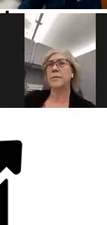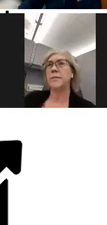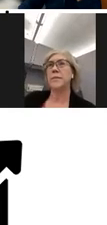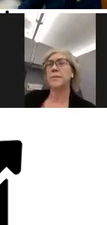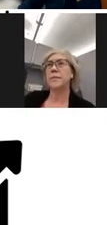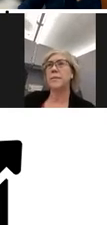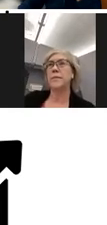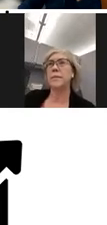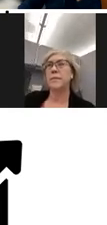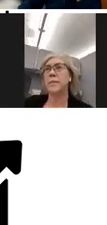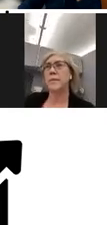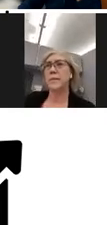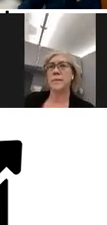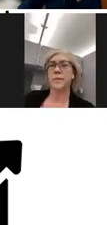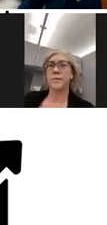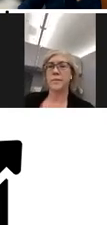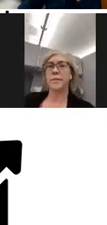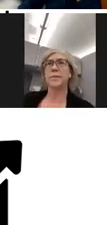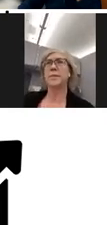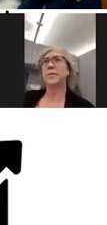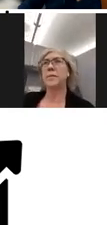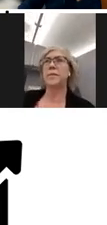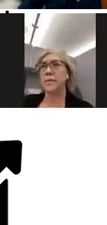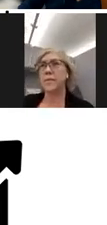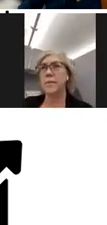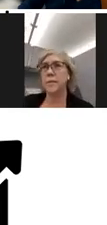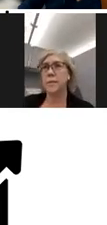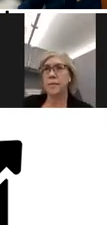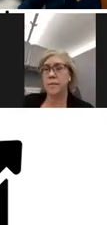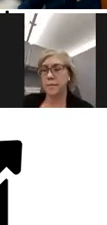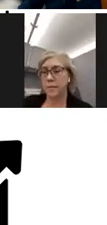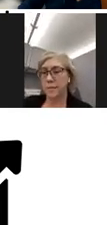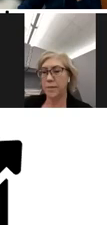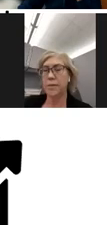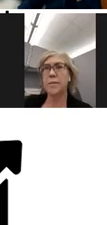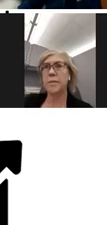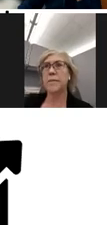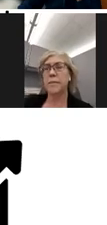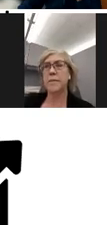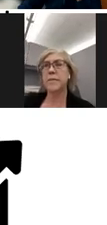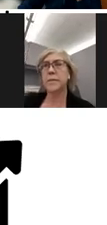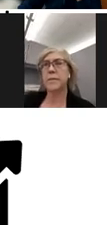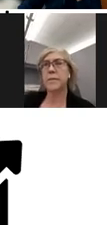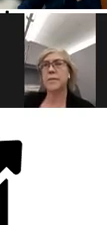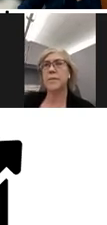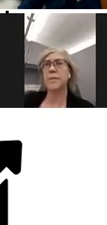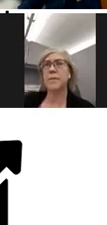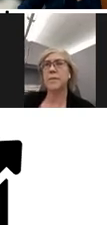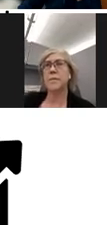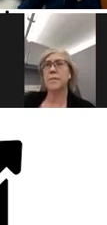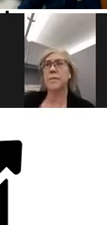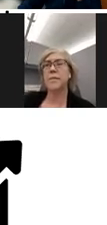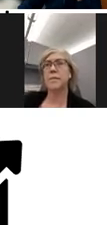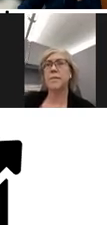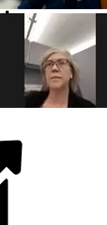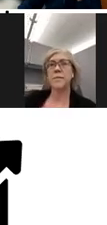supported by public funds, we really feel it's important to educate the public, keep them aware of the impacts